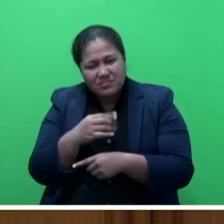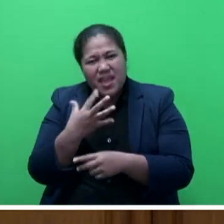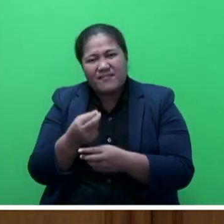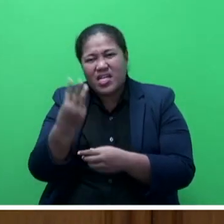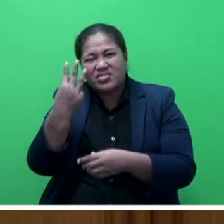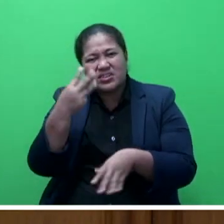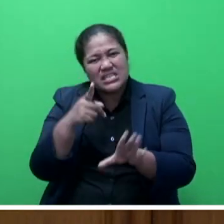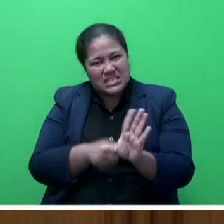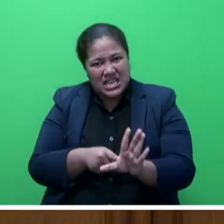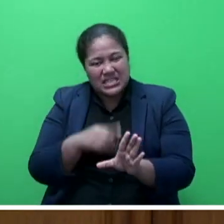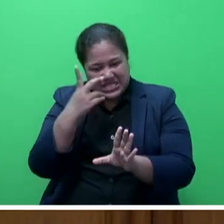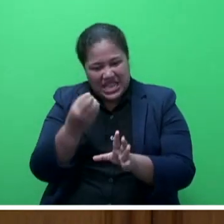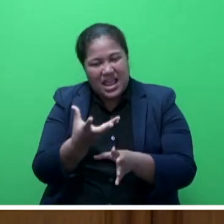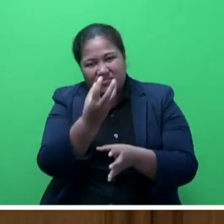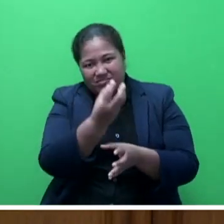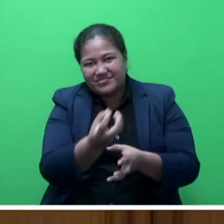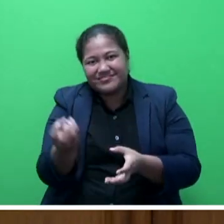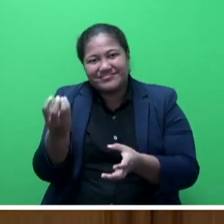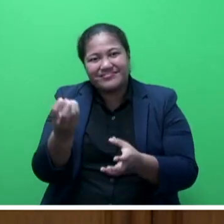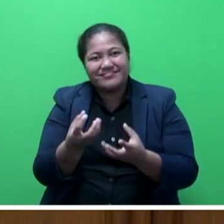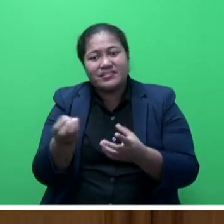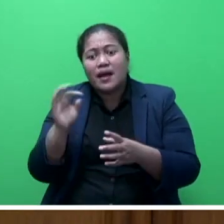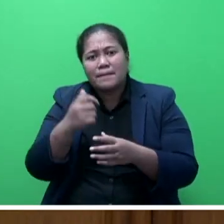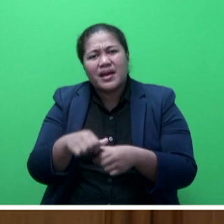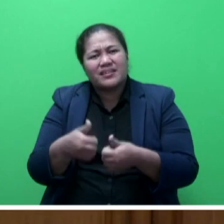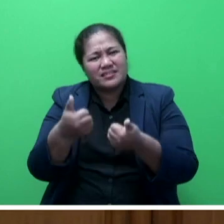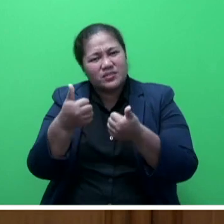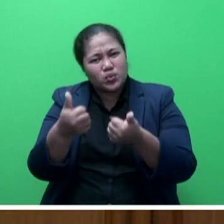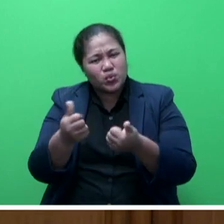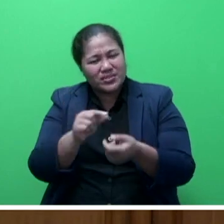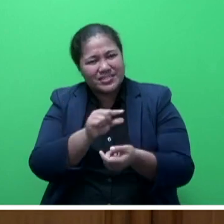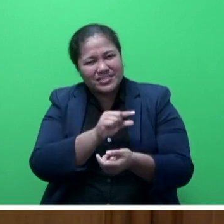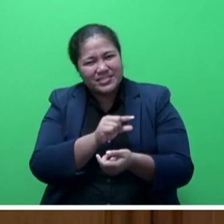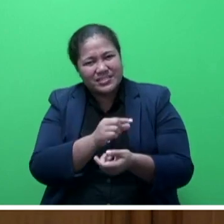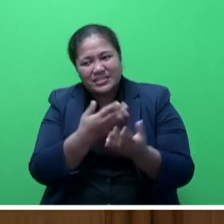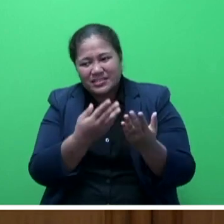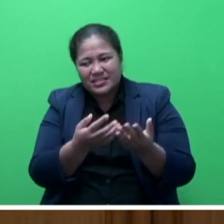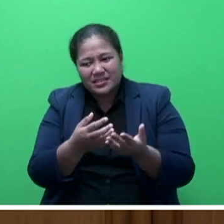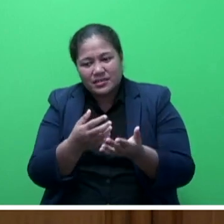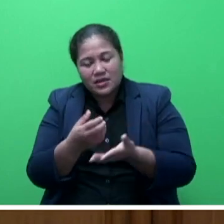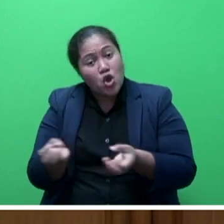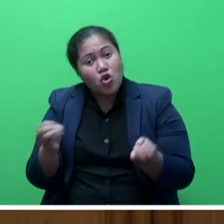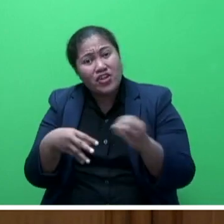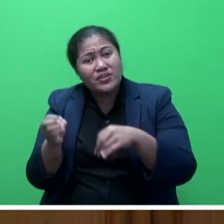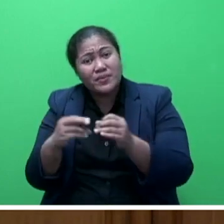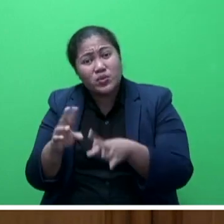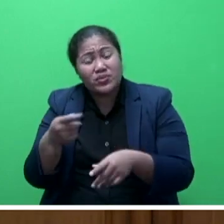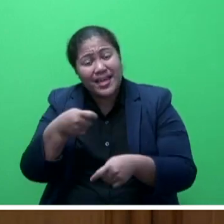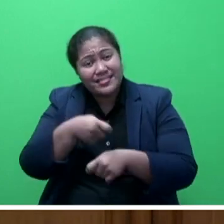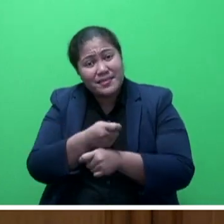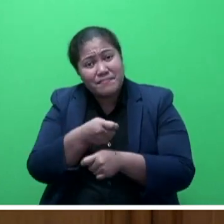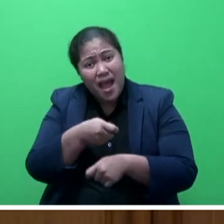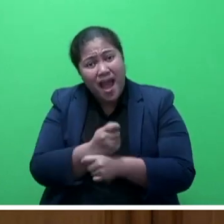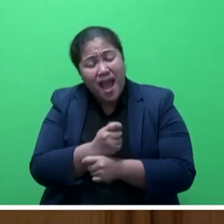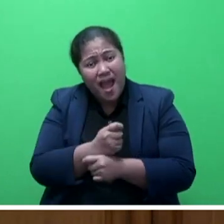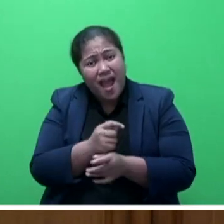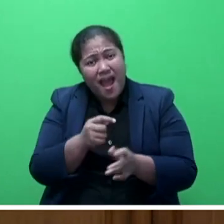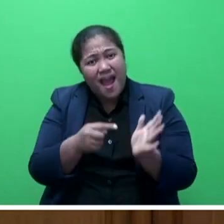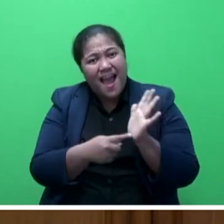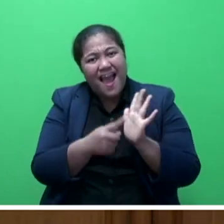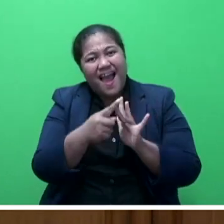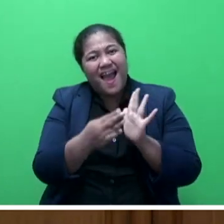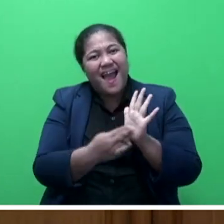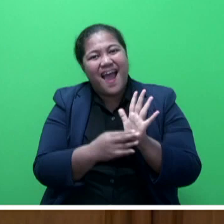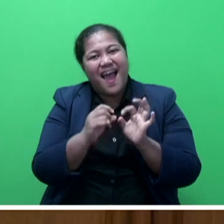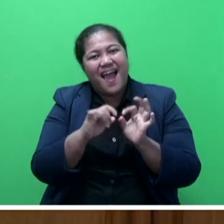years, thus providing a good alternative to the timber trees, which normally takes over 30